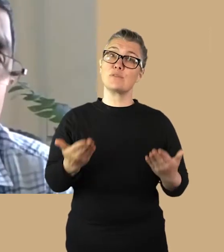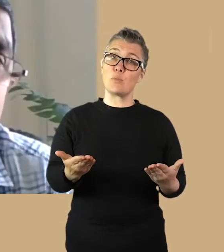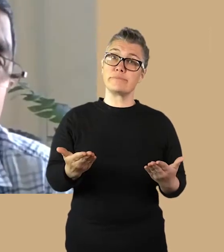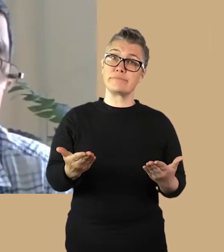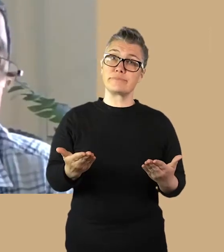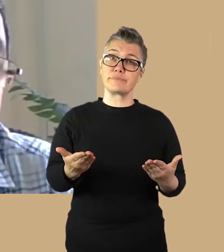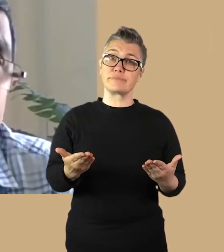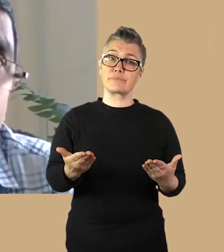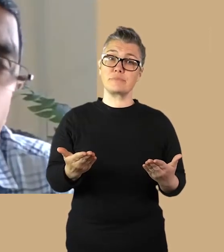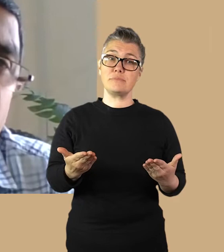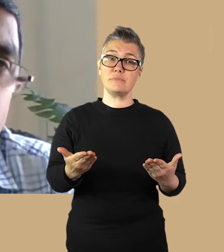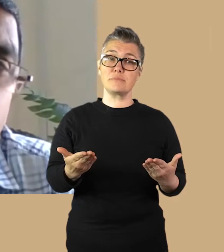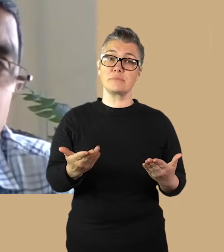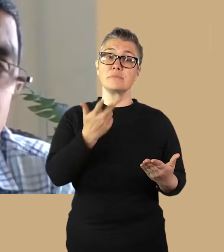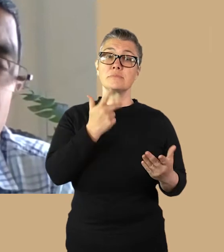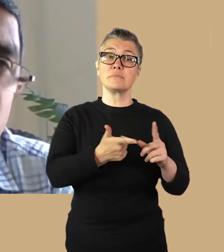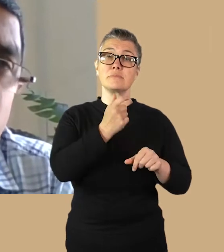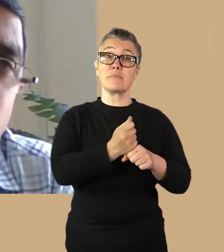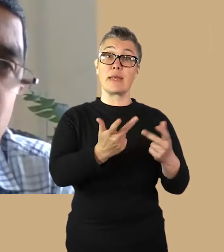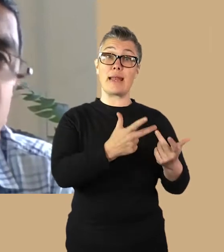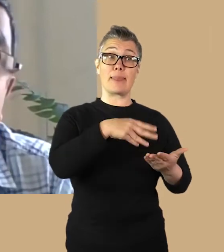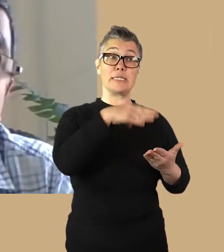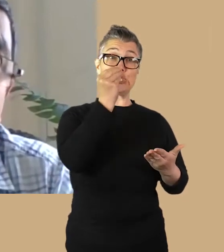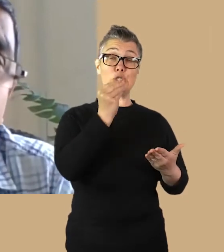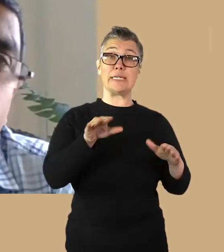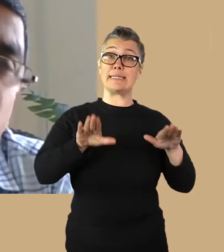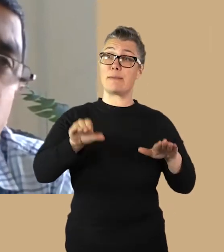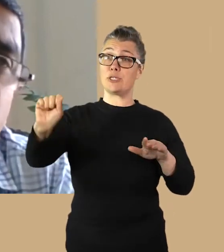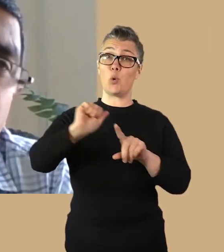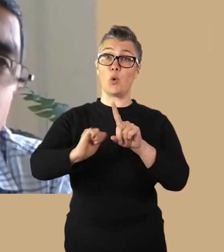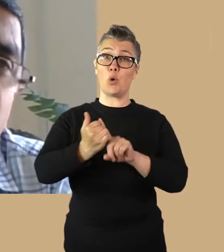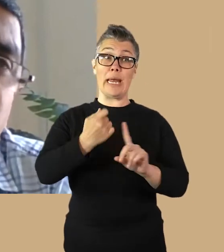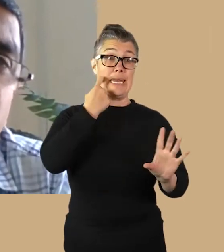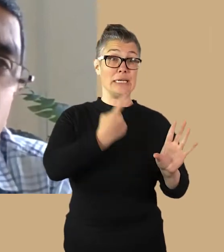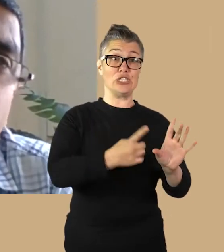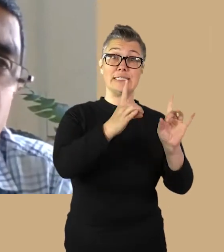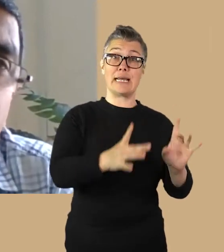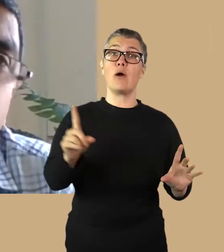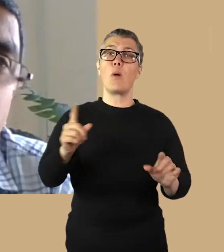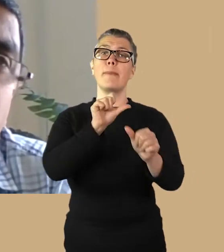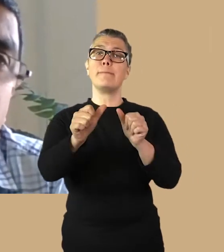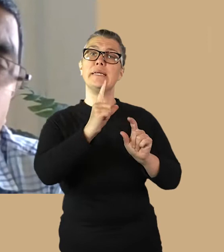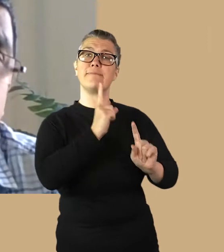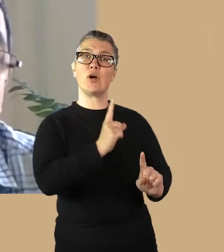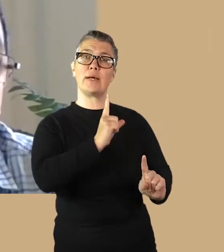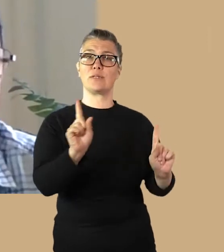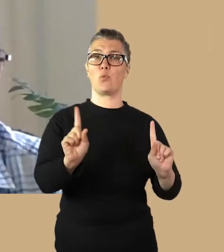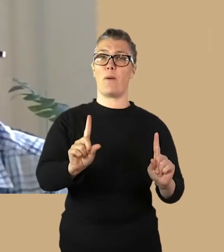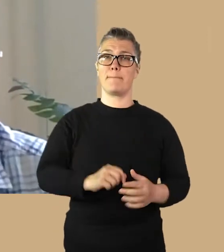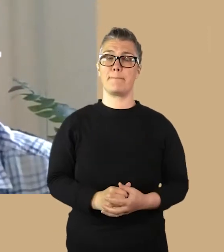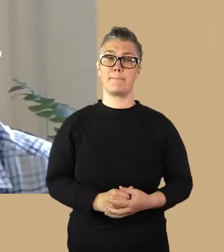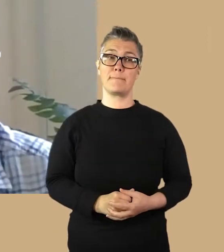there is another student going to uni similar to you next year, what will be the best advice that you can give the person?